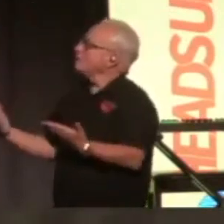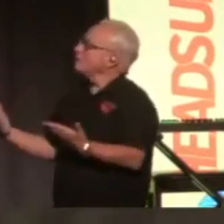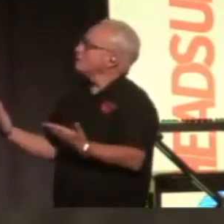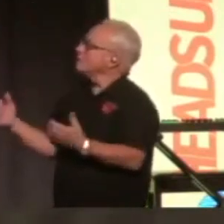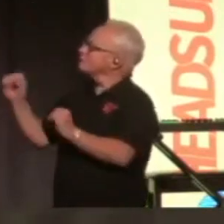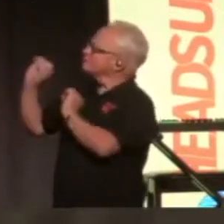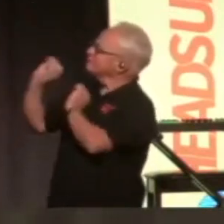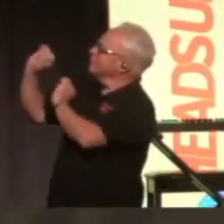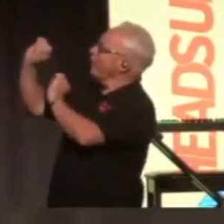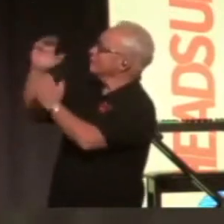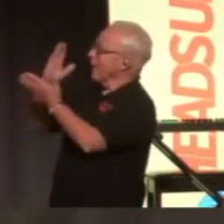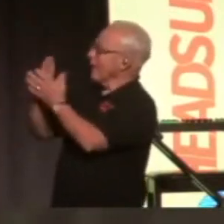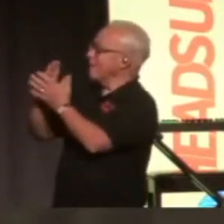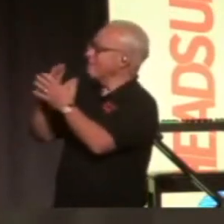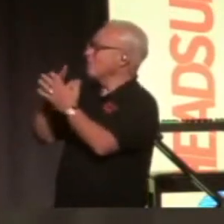Thine shall the glory be,